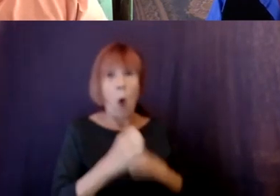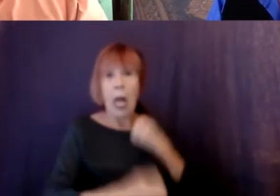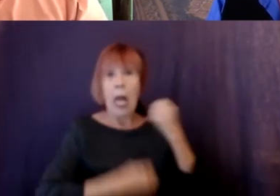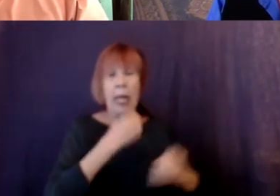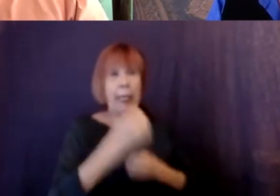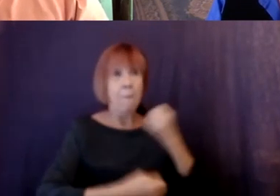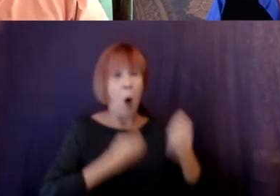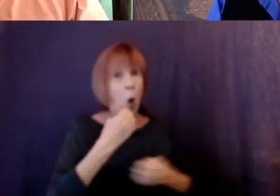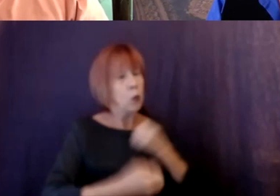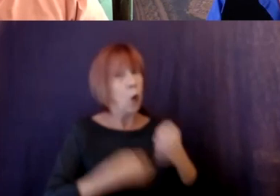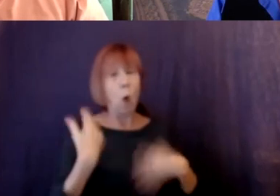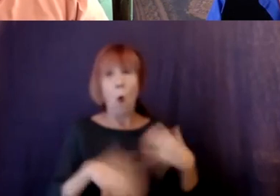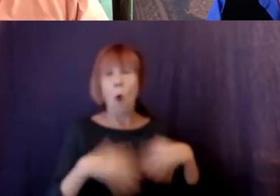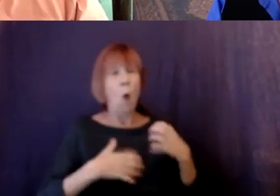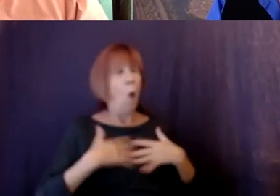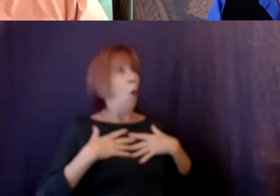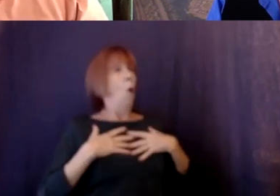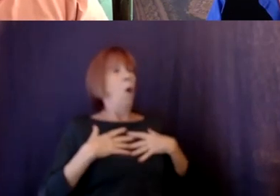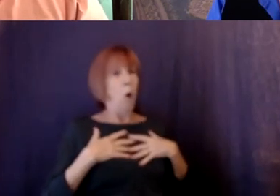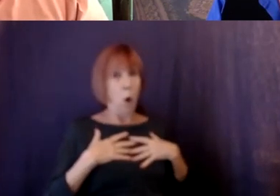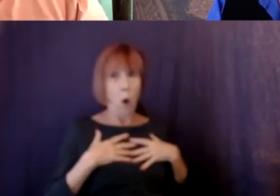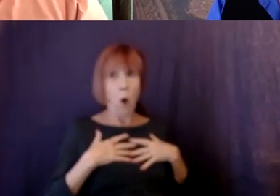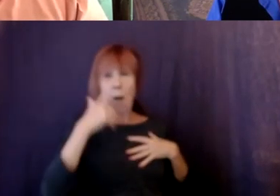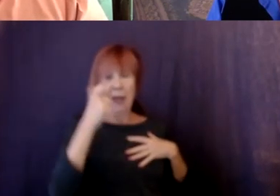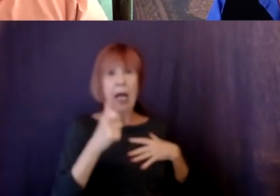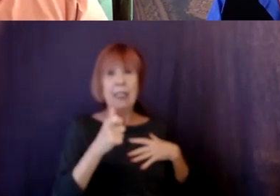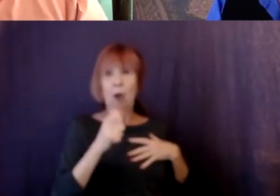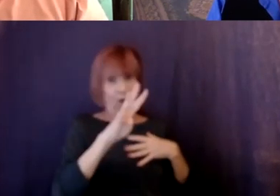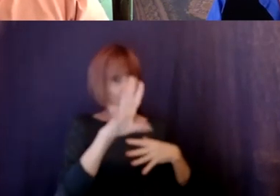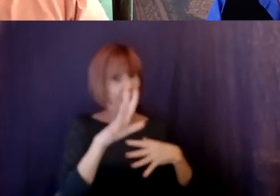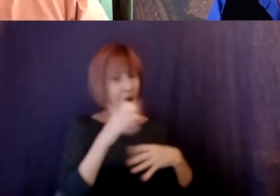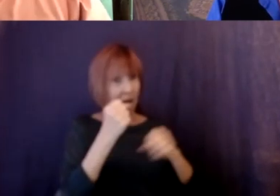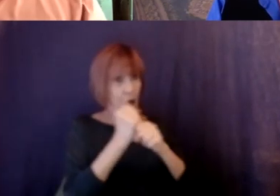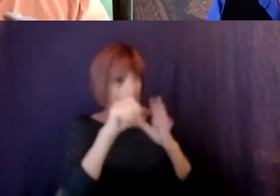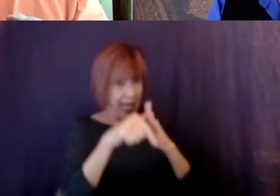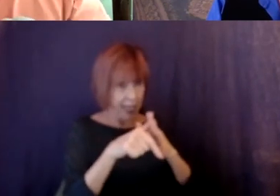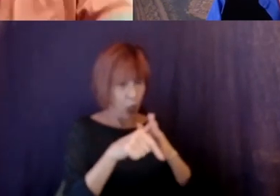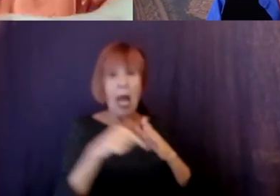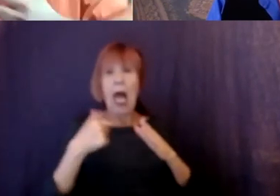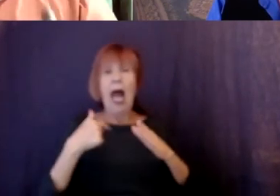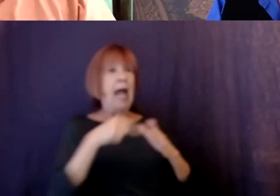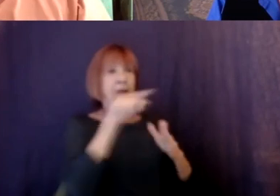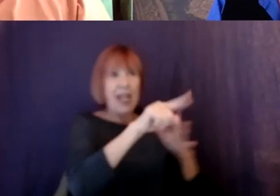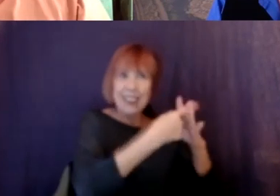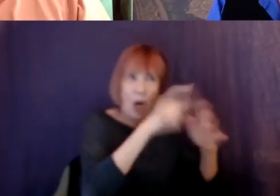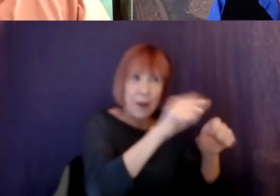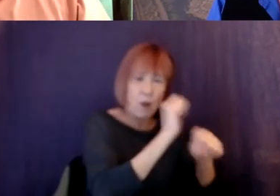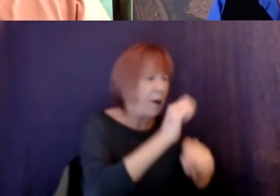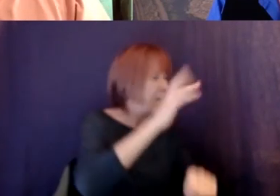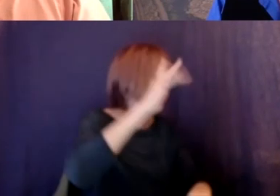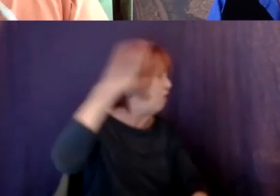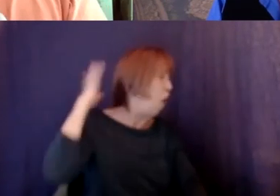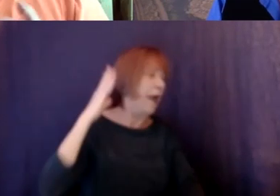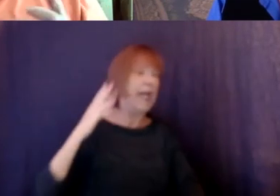Right. Proposing that we take the work that they had done so many years ago with this whole idea of taking this new technology